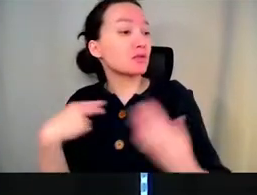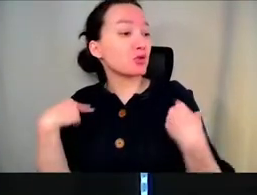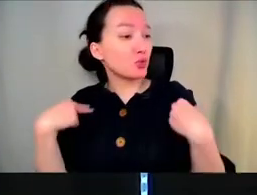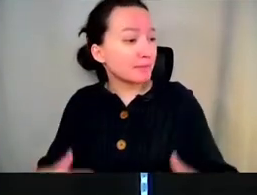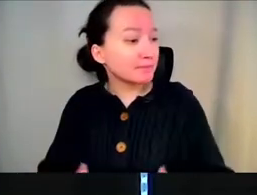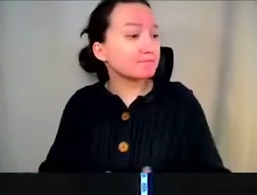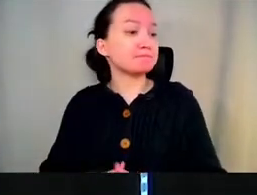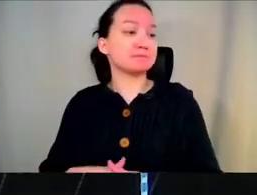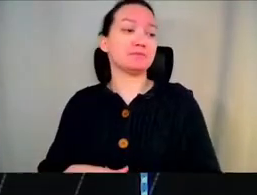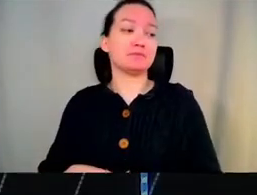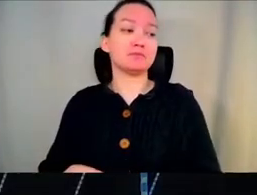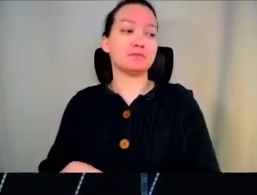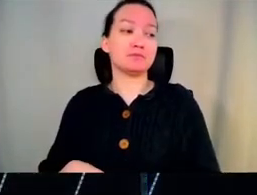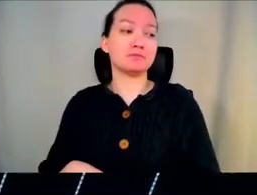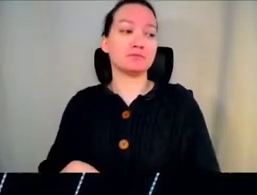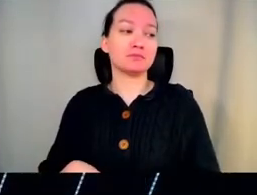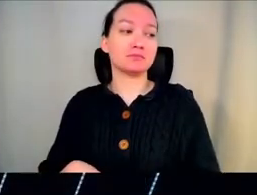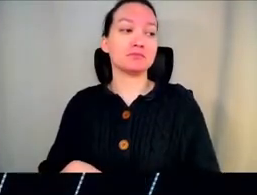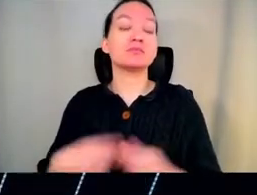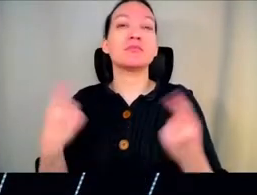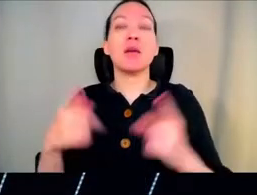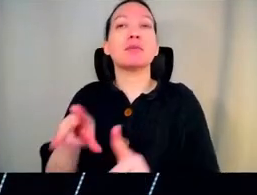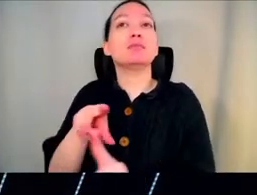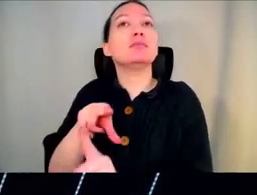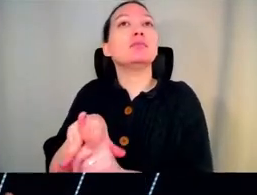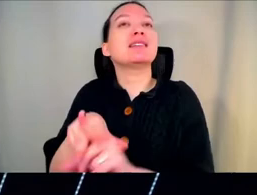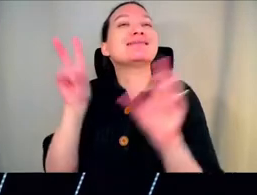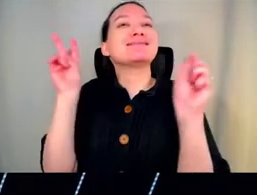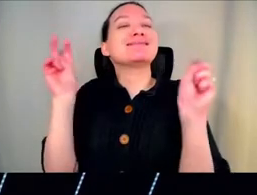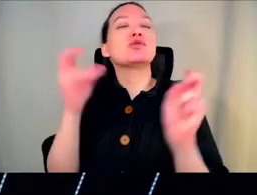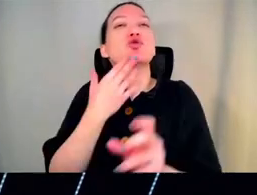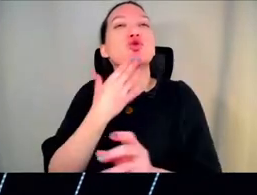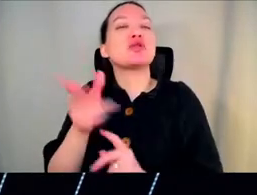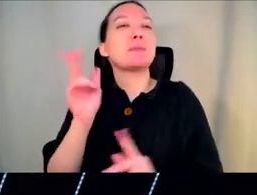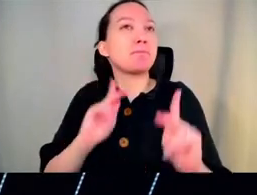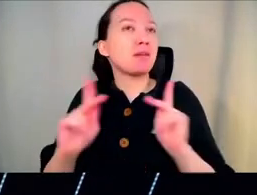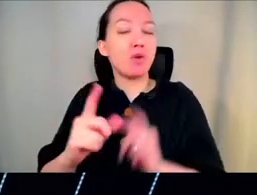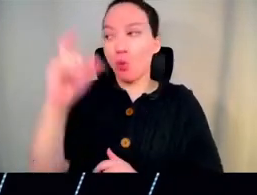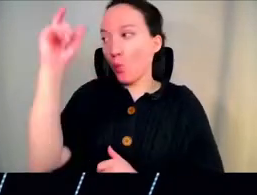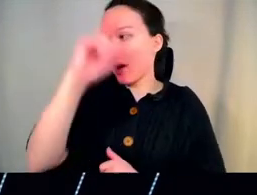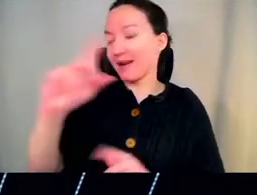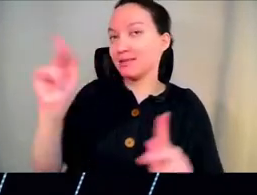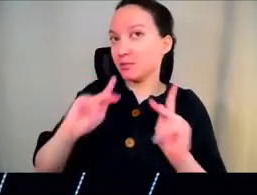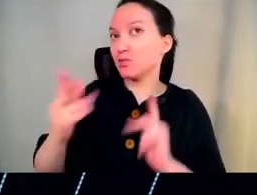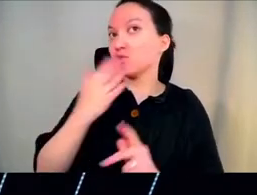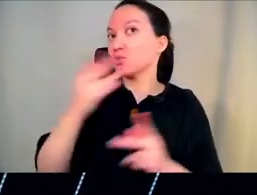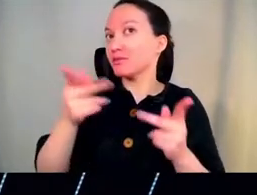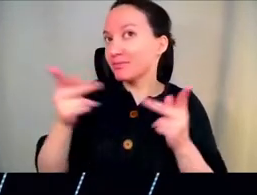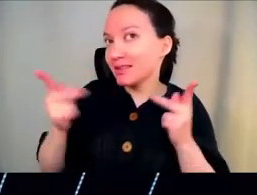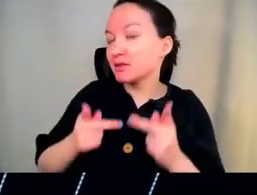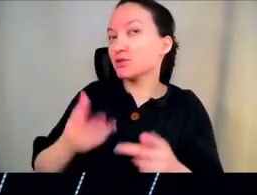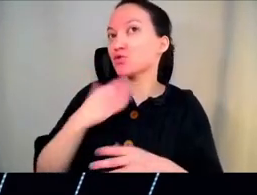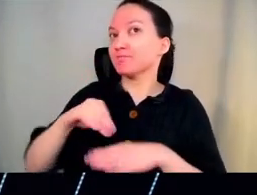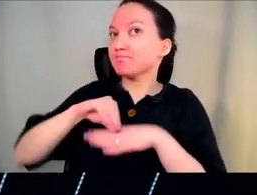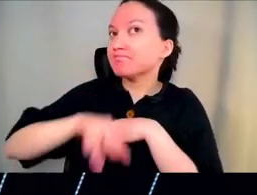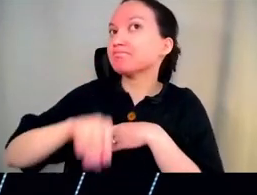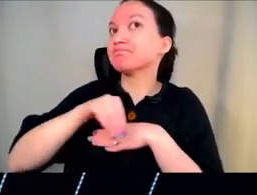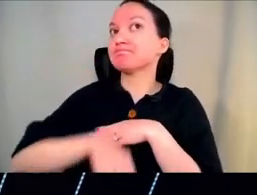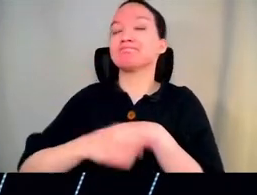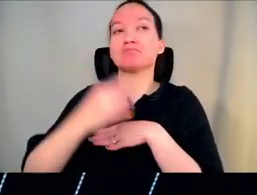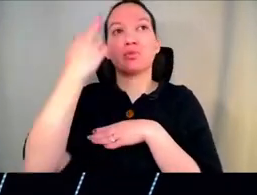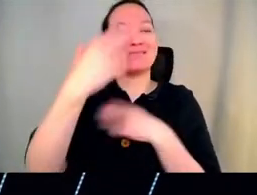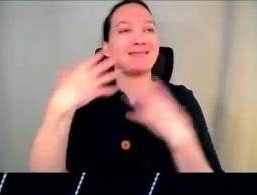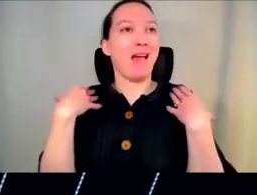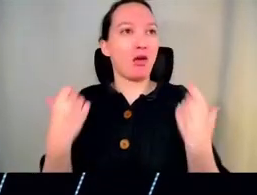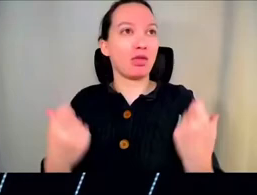beings. When we are plugged into good people, wise people, good places, we're getting good advice, that's, we're